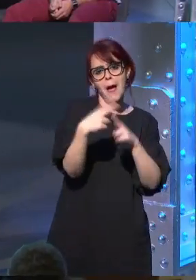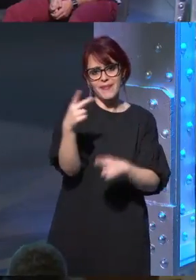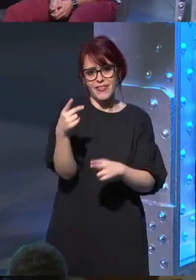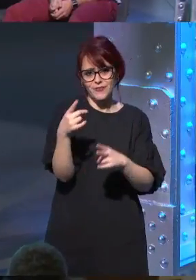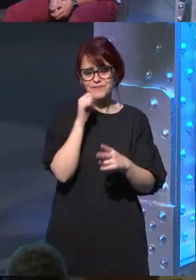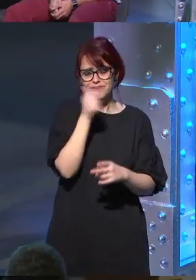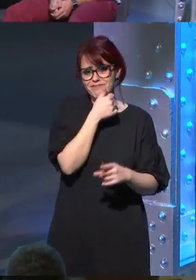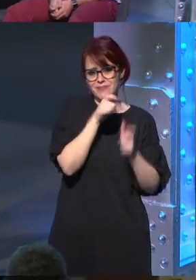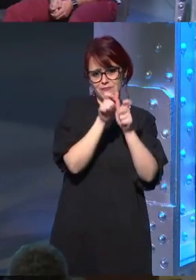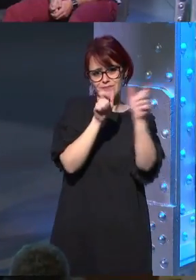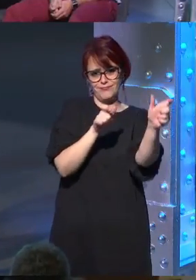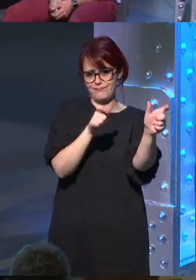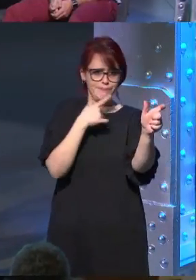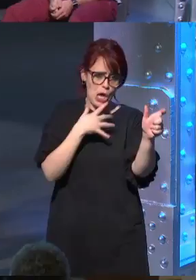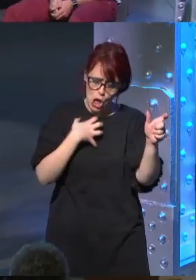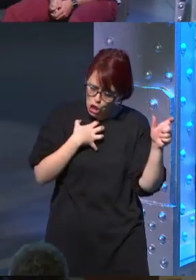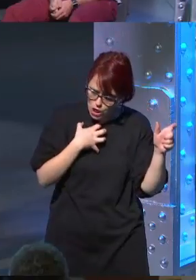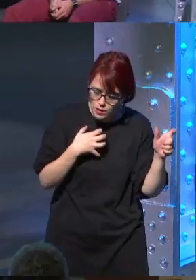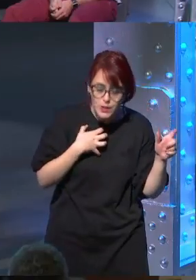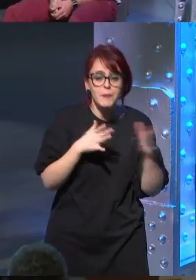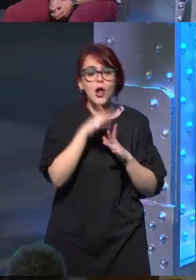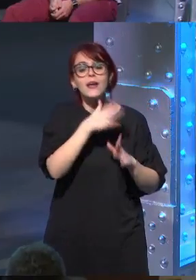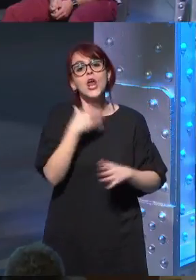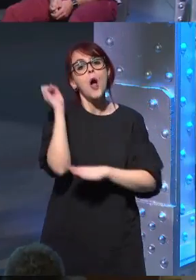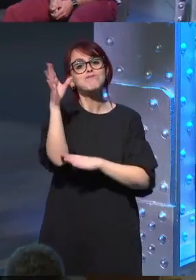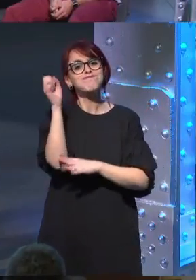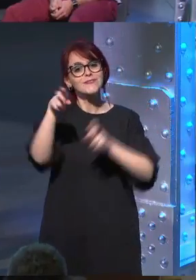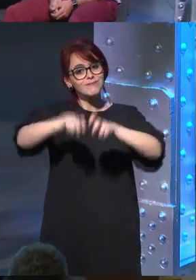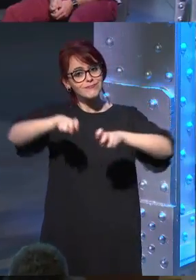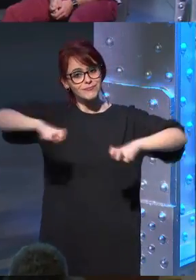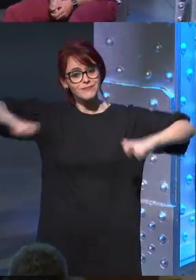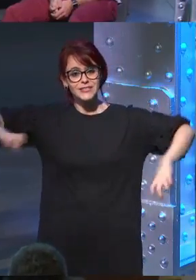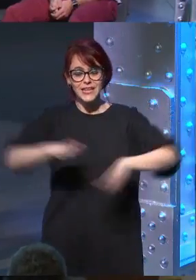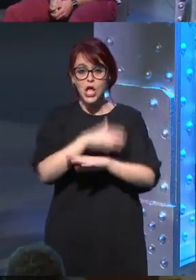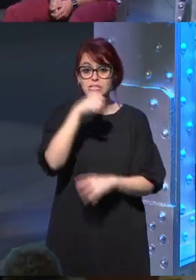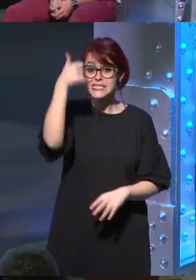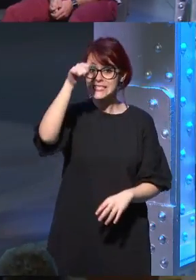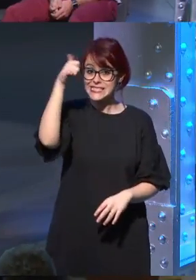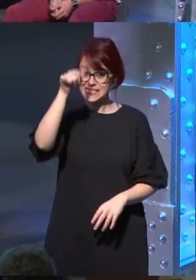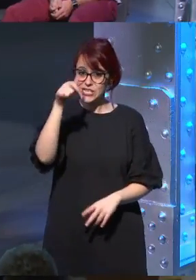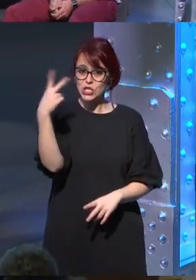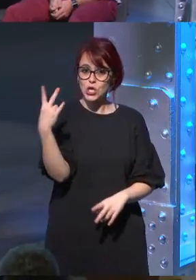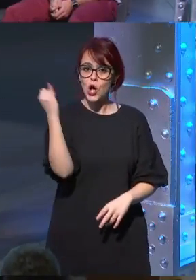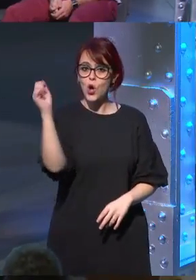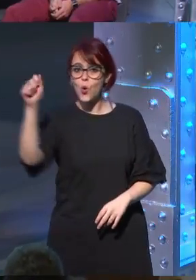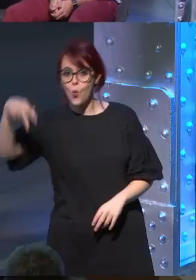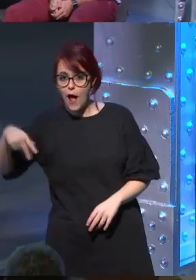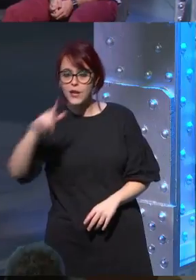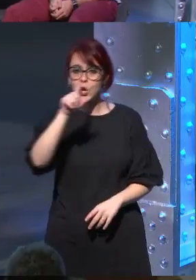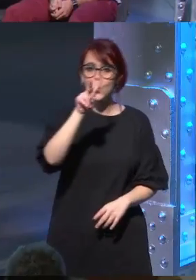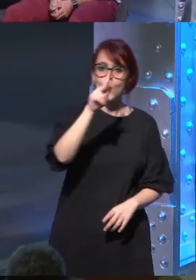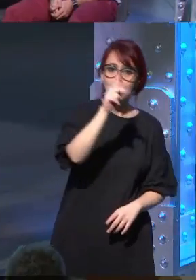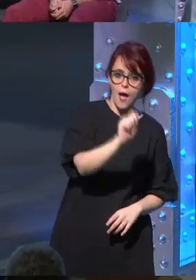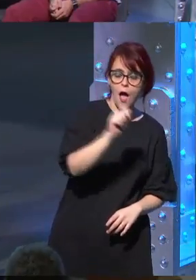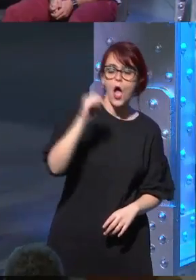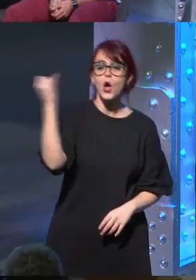or something like that, your name and your surname. But first of all, and before introducing the rest of speakers, I would like to introduce the two guys that will be